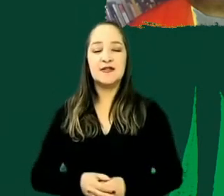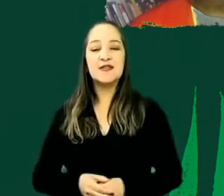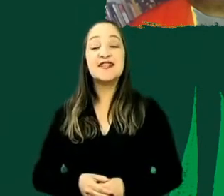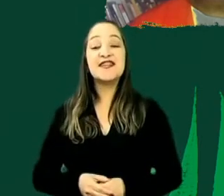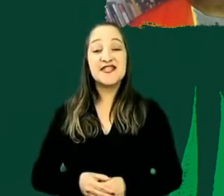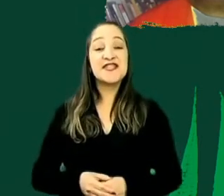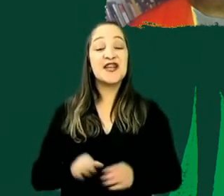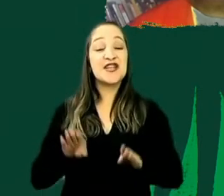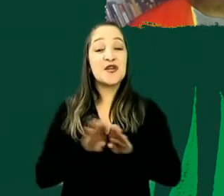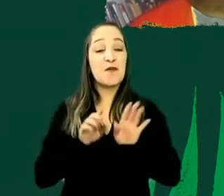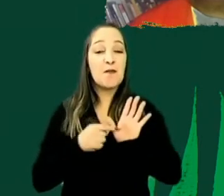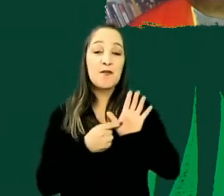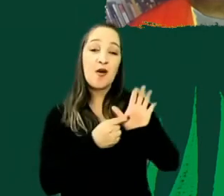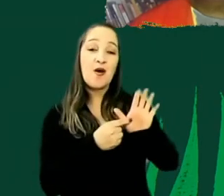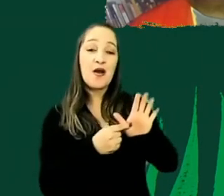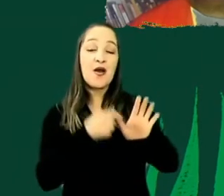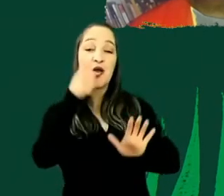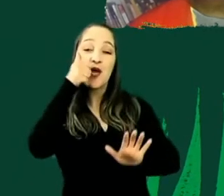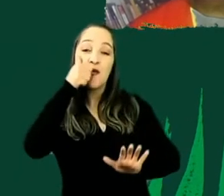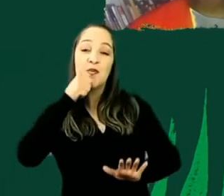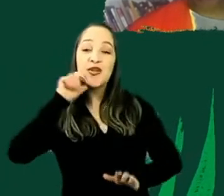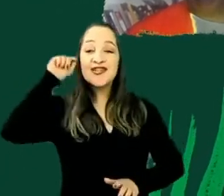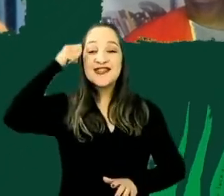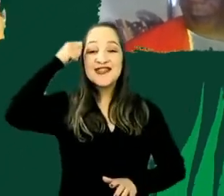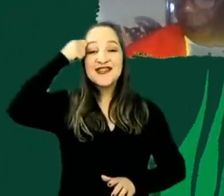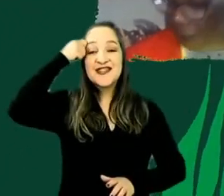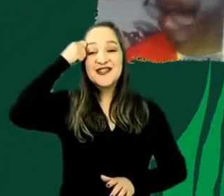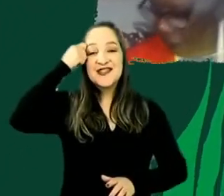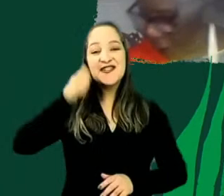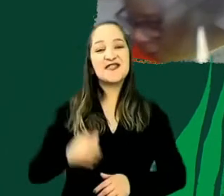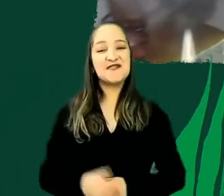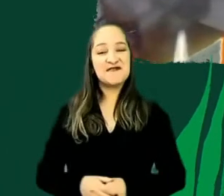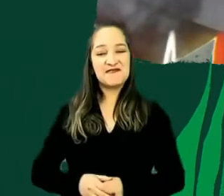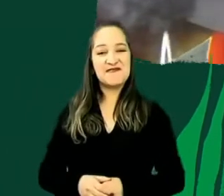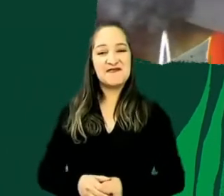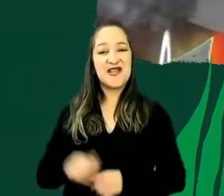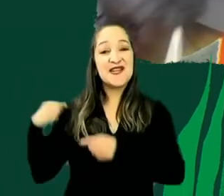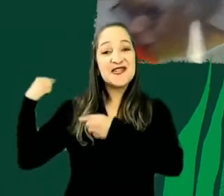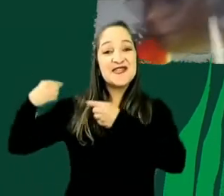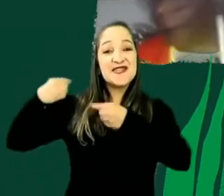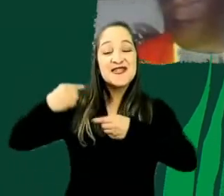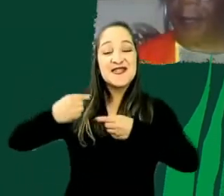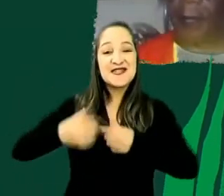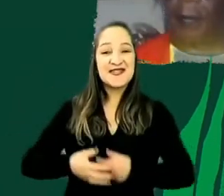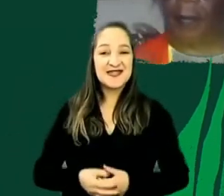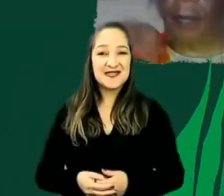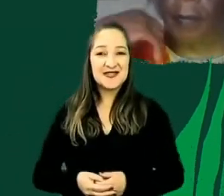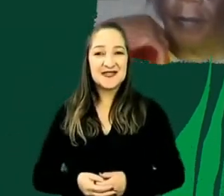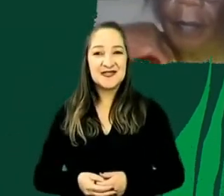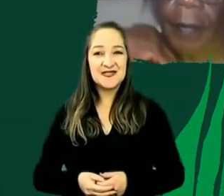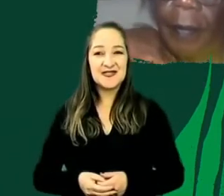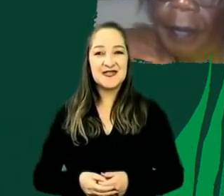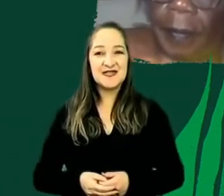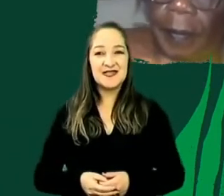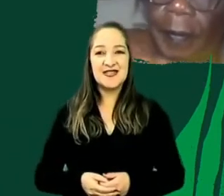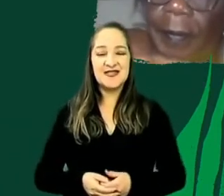the place of Black women and this ancestral women.